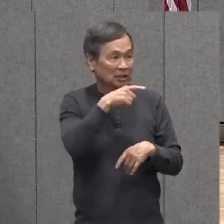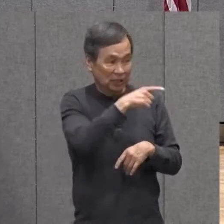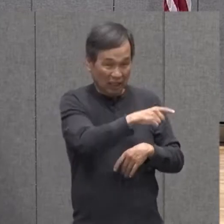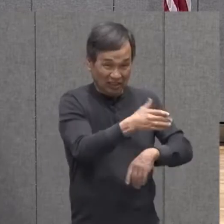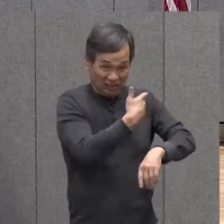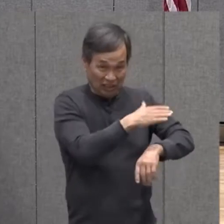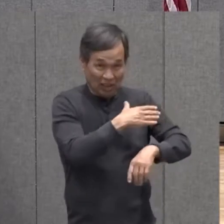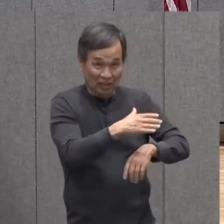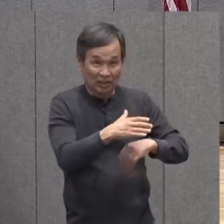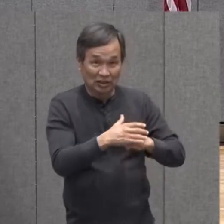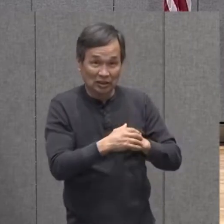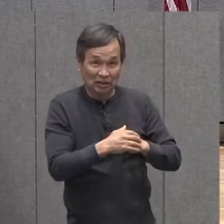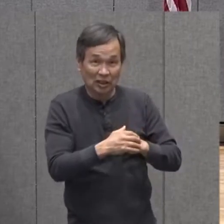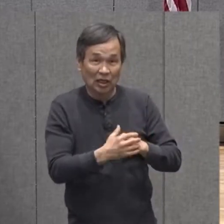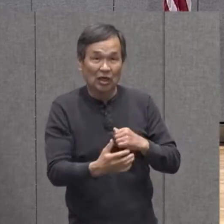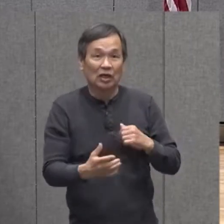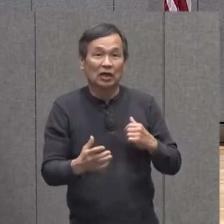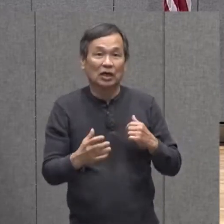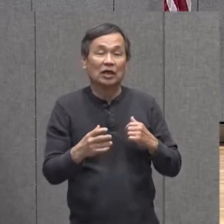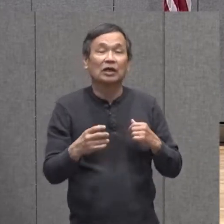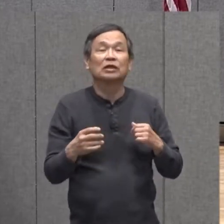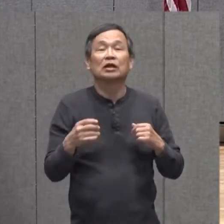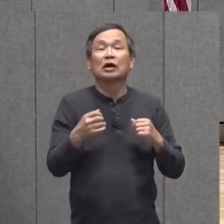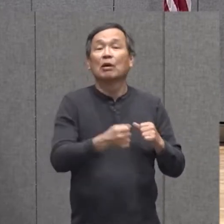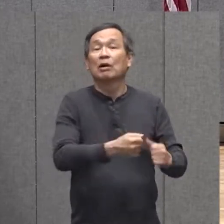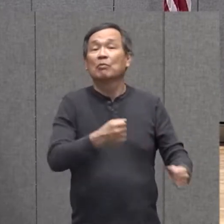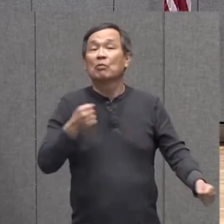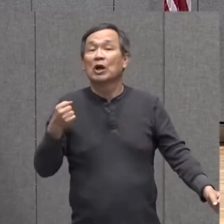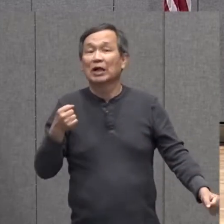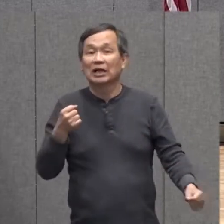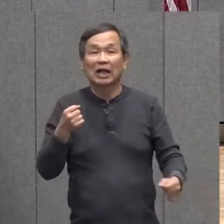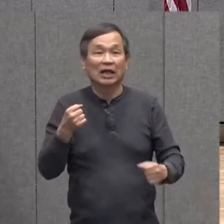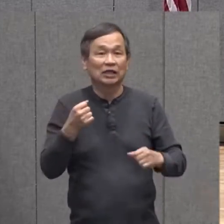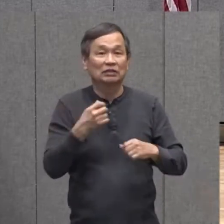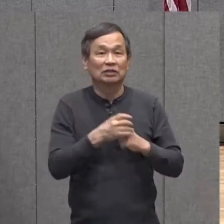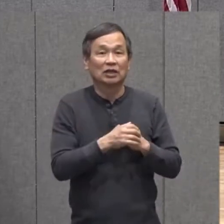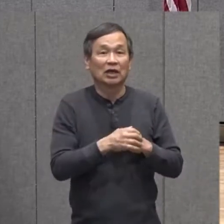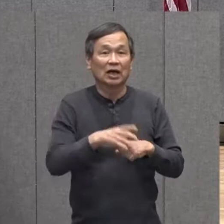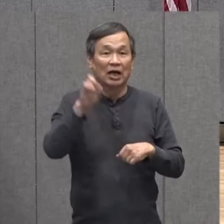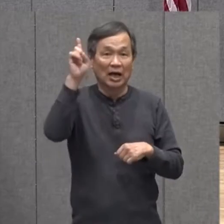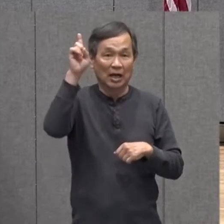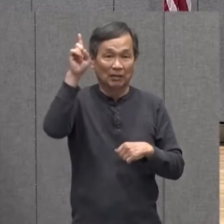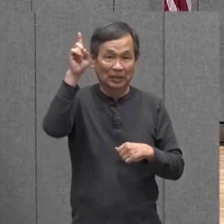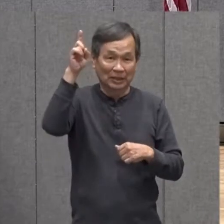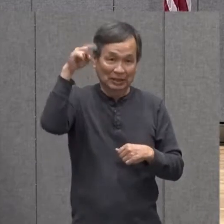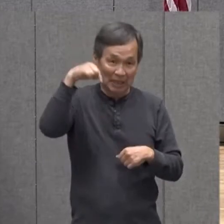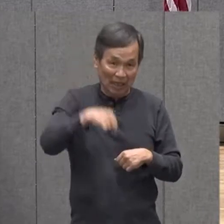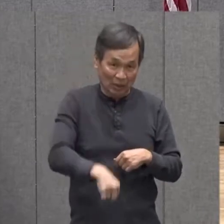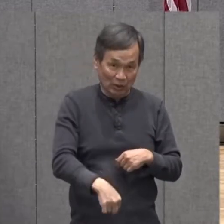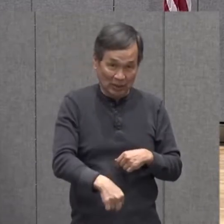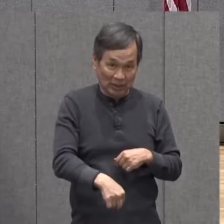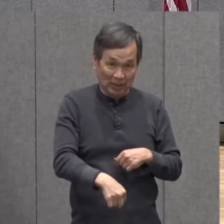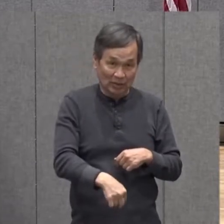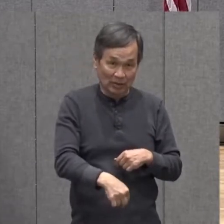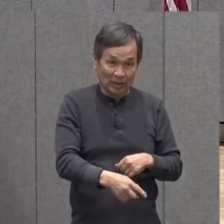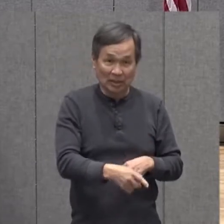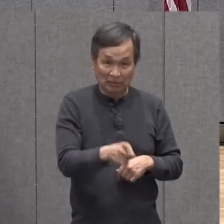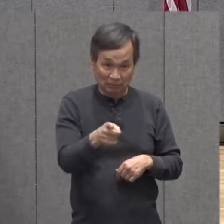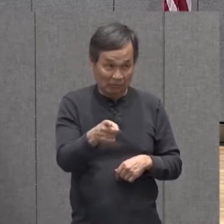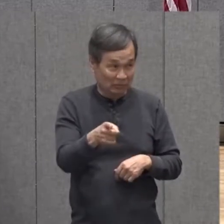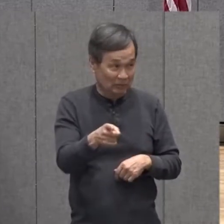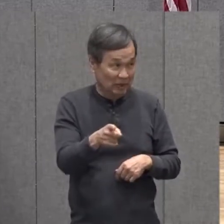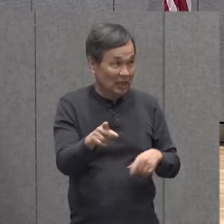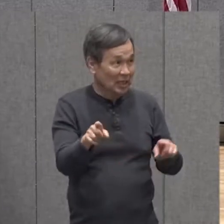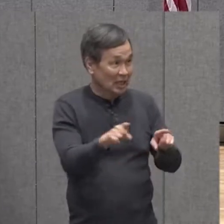sings, both to your knees now, crank it like a chainsaw. So we do this, we go Y al final, hacia arriba, down, hacia abajo. crank it like a